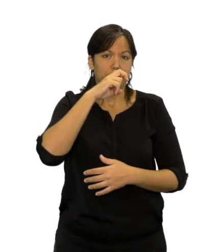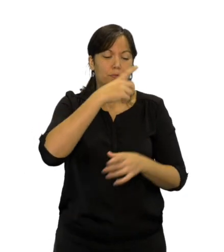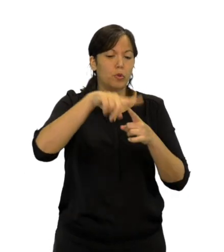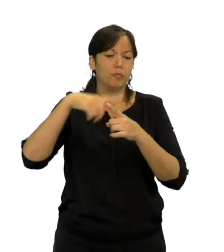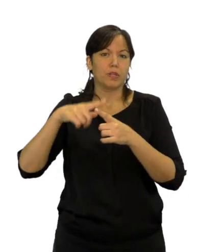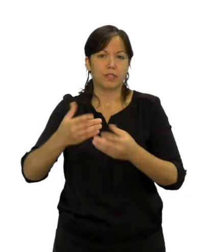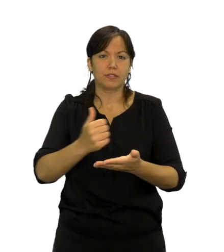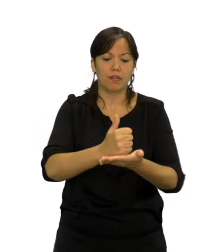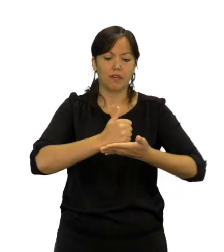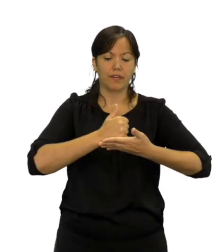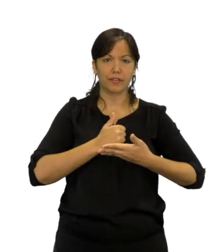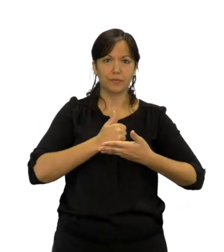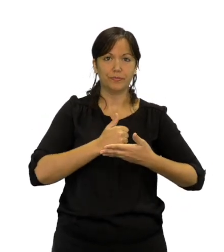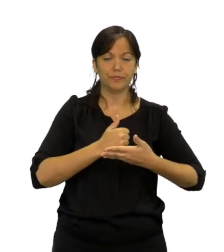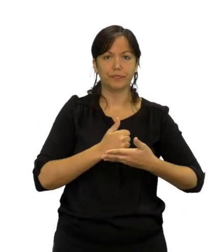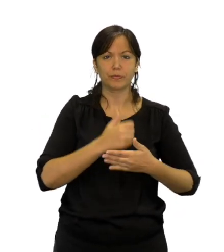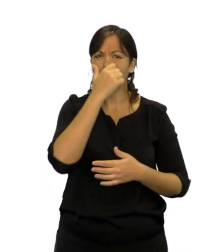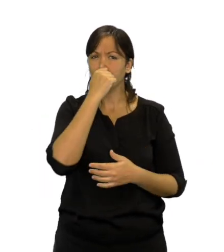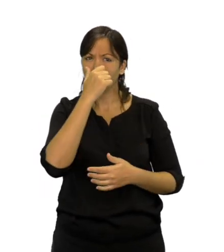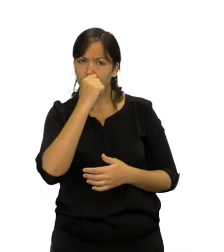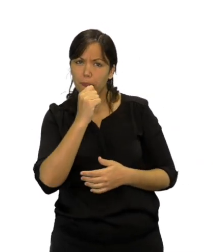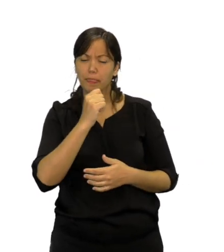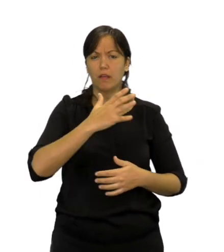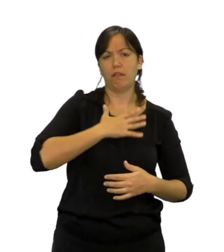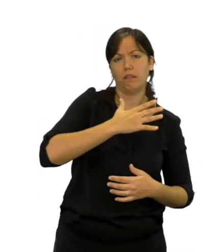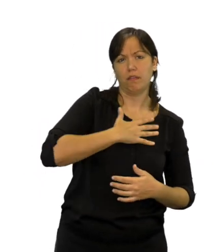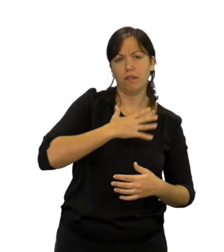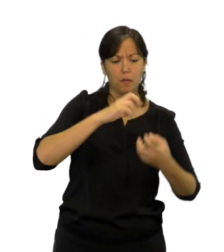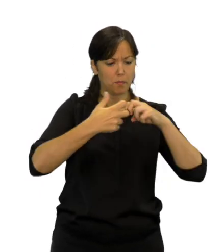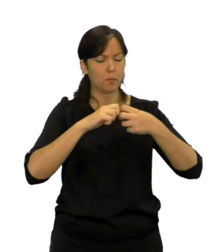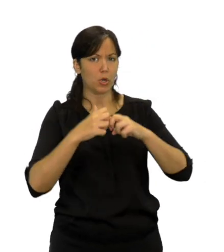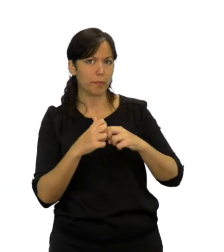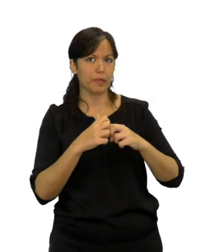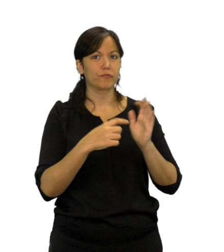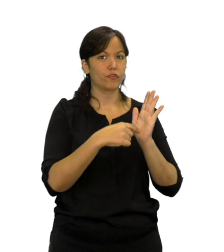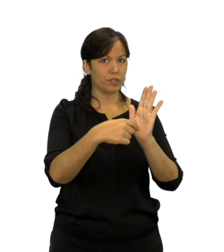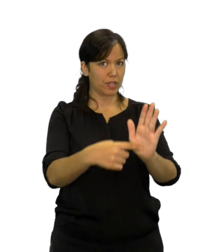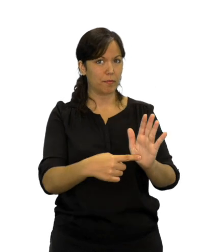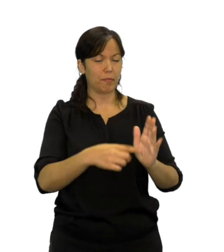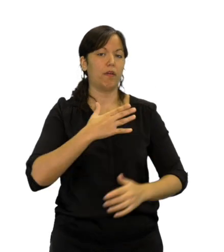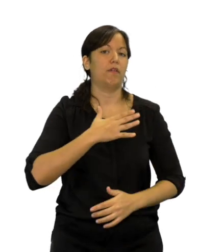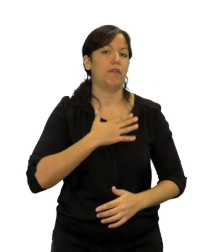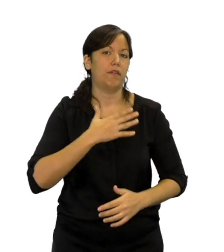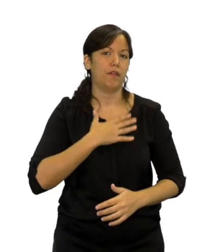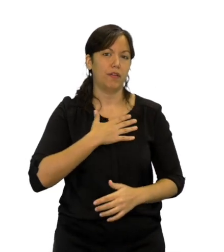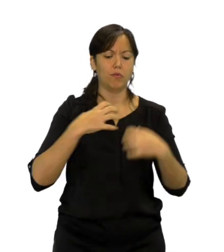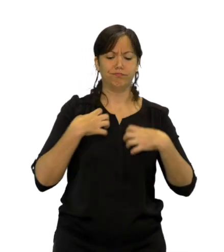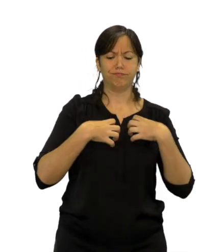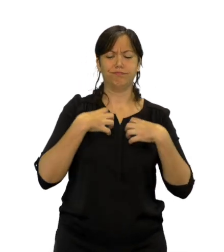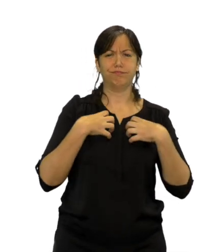properties. Ribwort plantain is used to treat colds and respiratory illnesses, such as coughs and